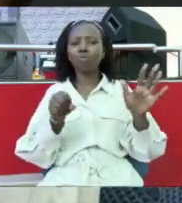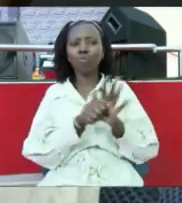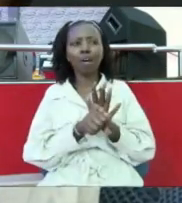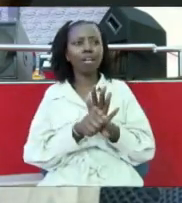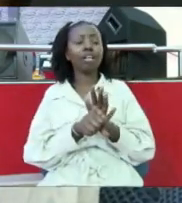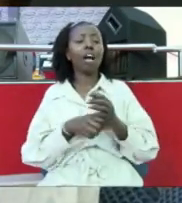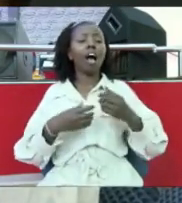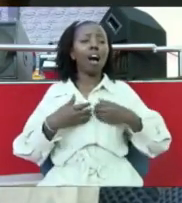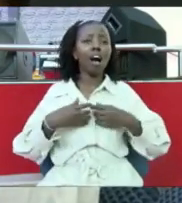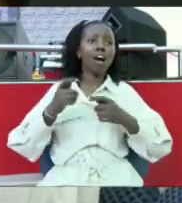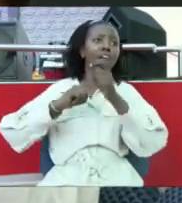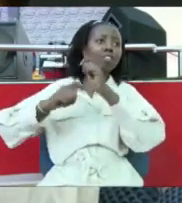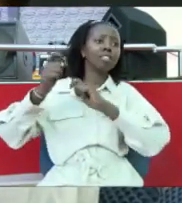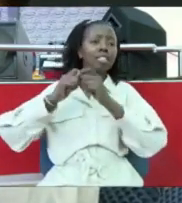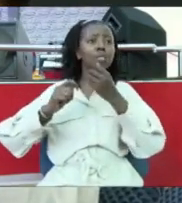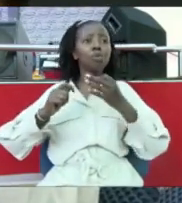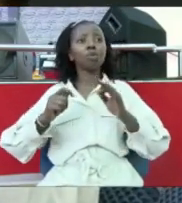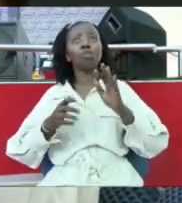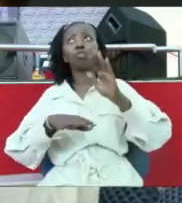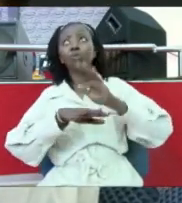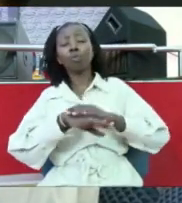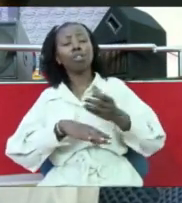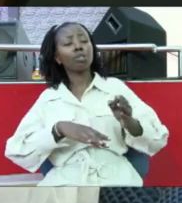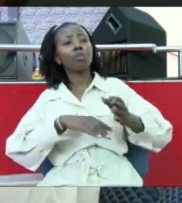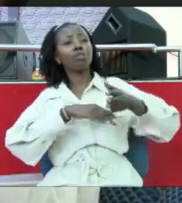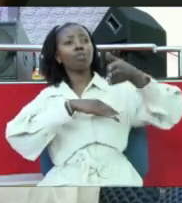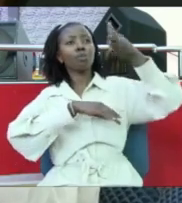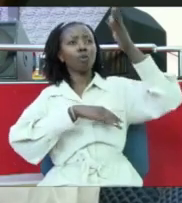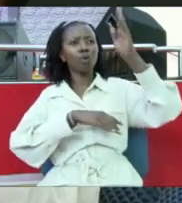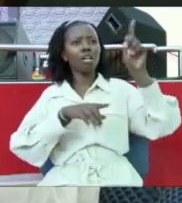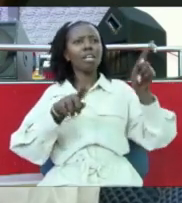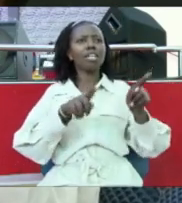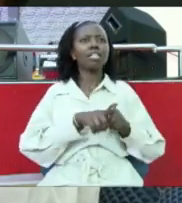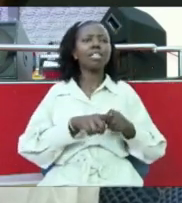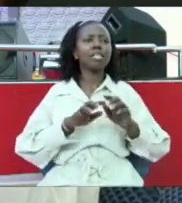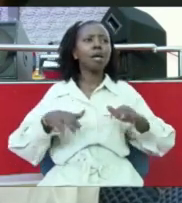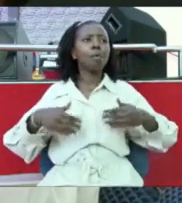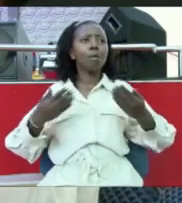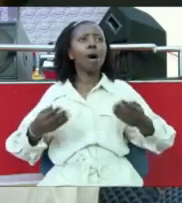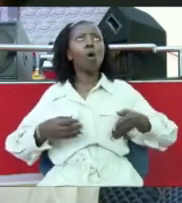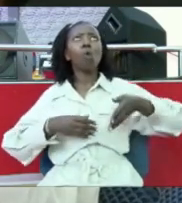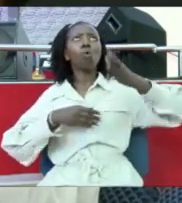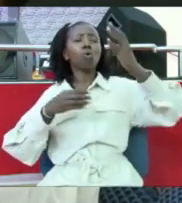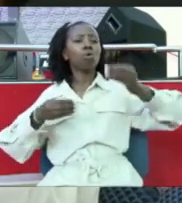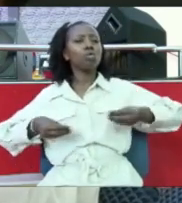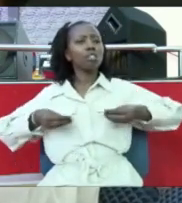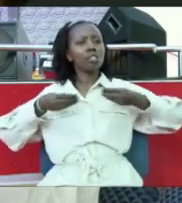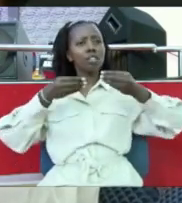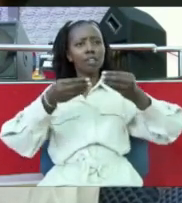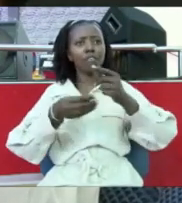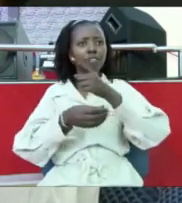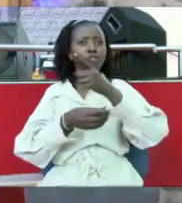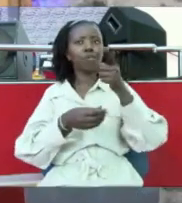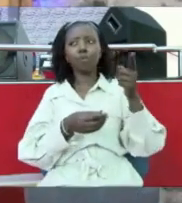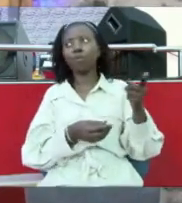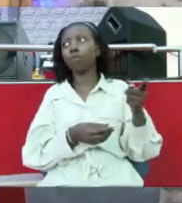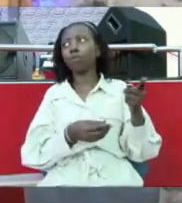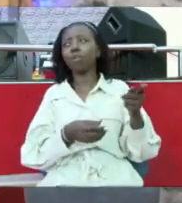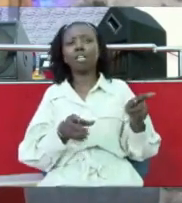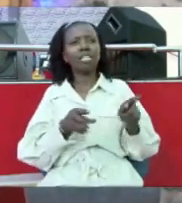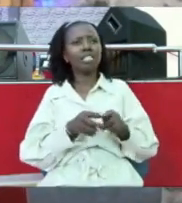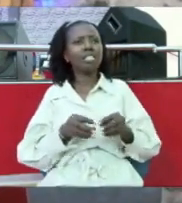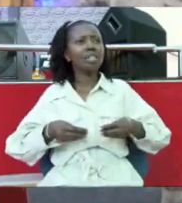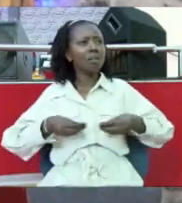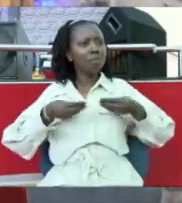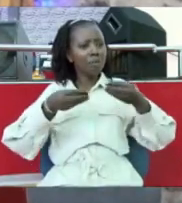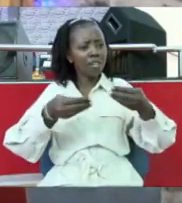his goodness. Uko na ushuhuda wa uzuri wake. His generosity towards you. Upeanaji wake kuhusu kwa kukuhusu wewe. Even providing for you